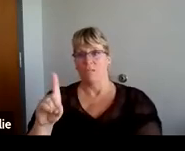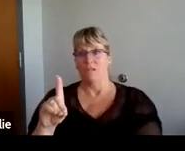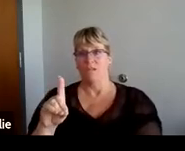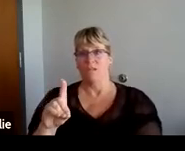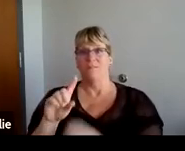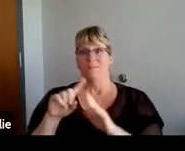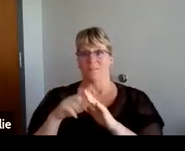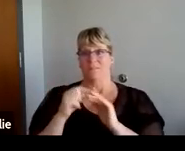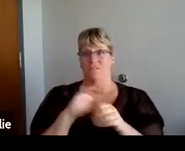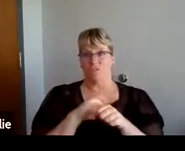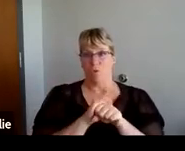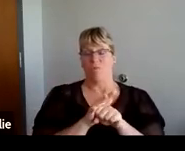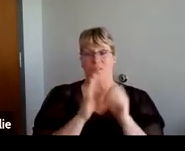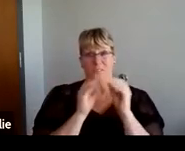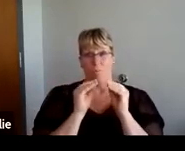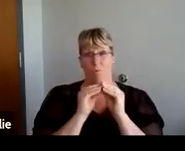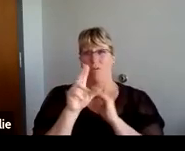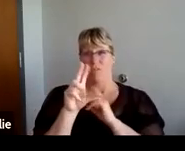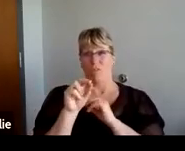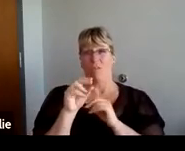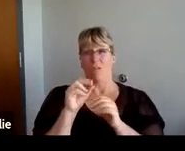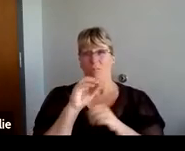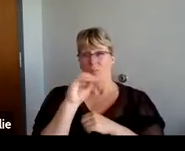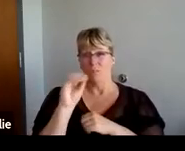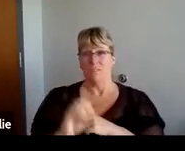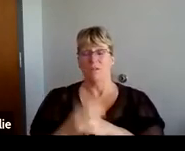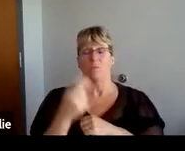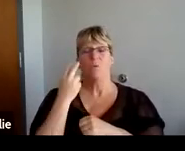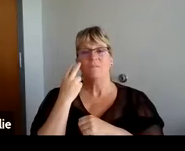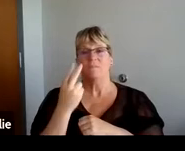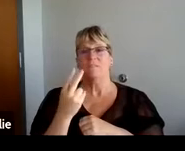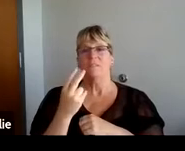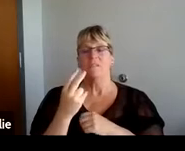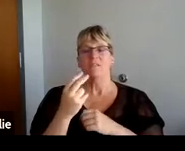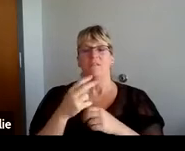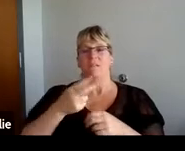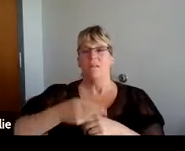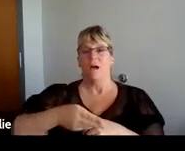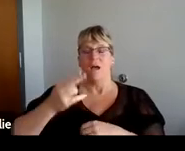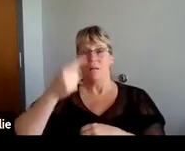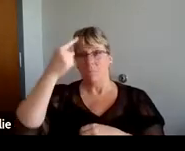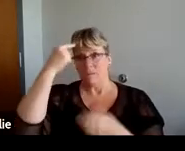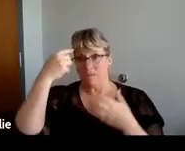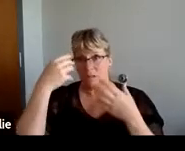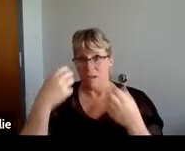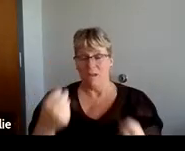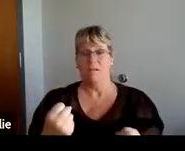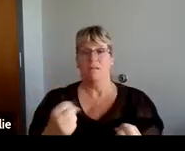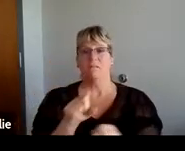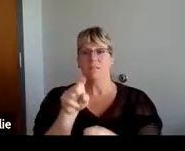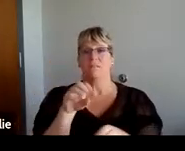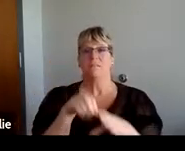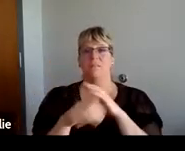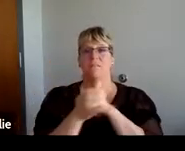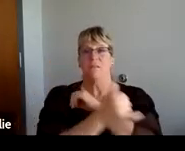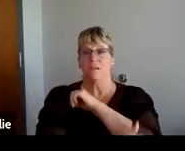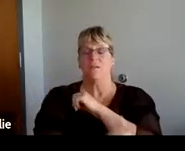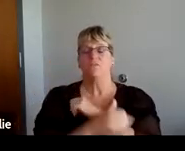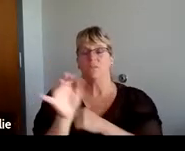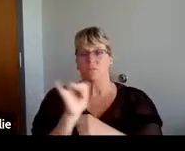has been a real obstacle. We've also seen a huge rise in mental health needs in our country as